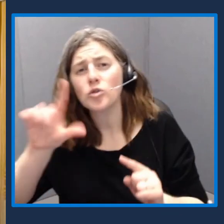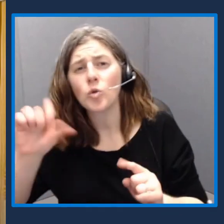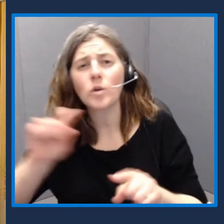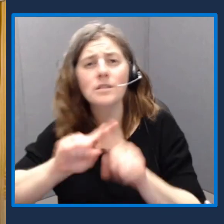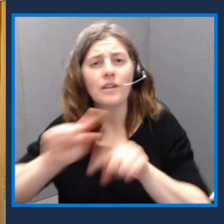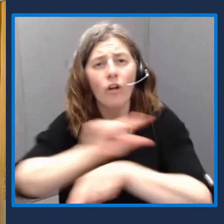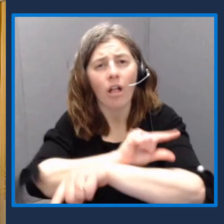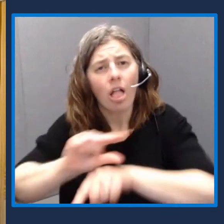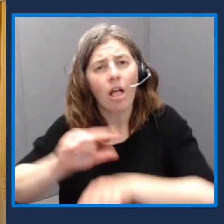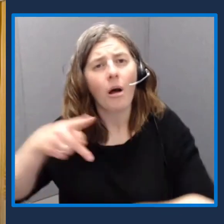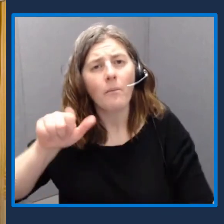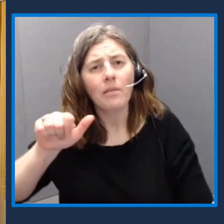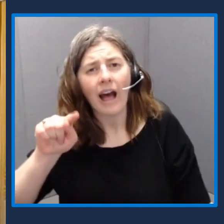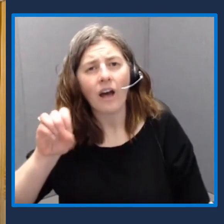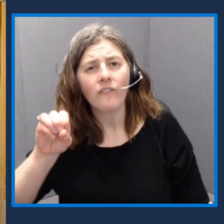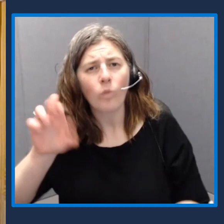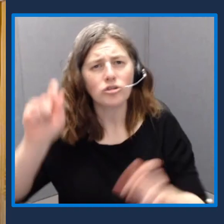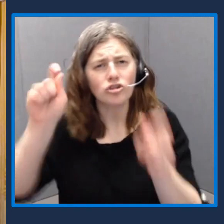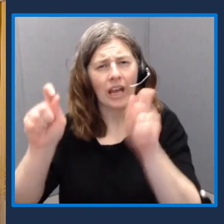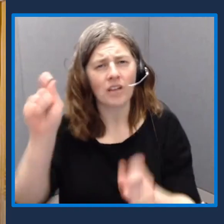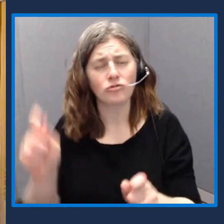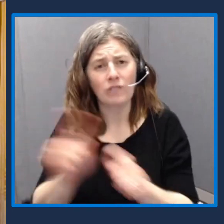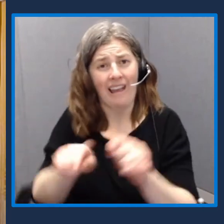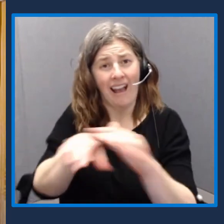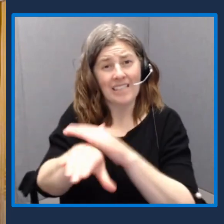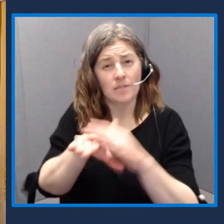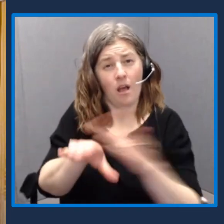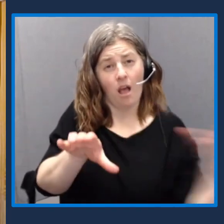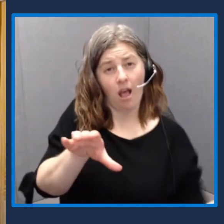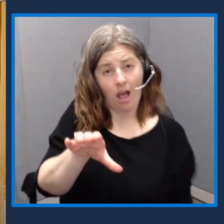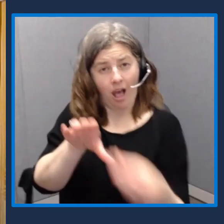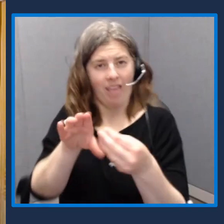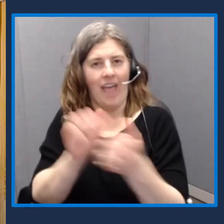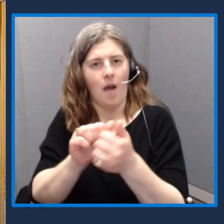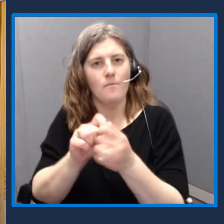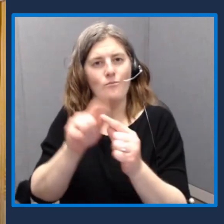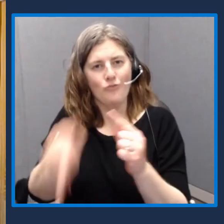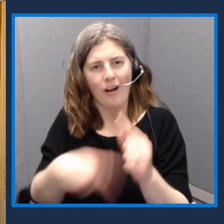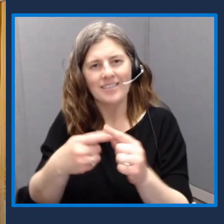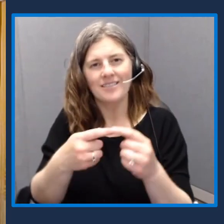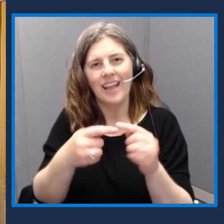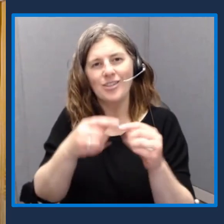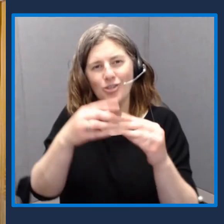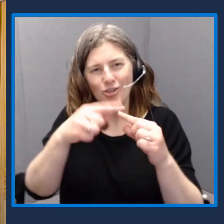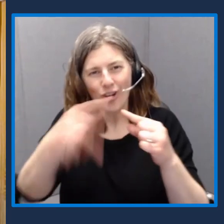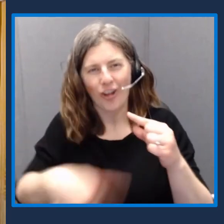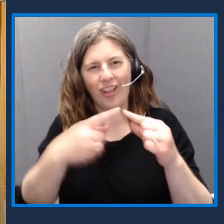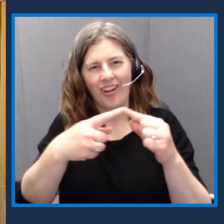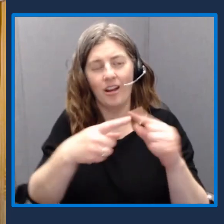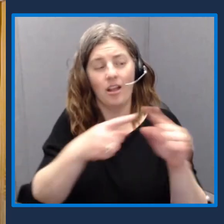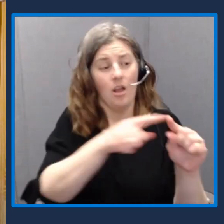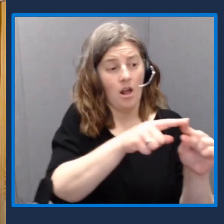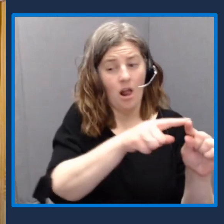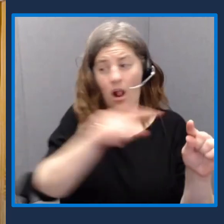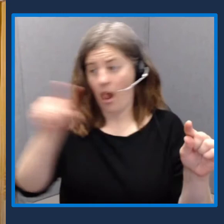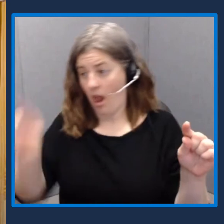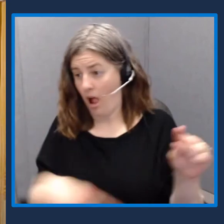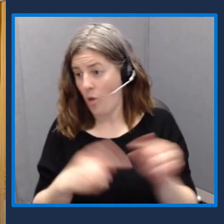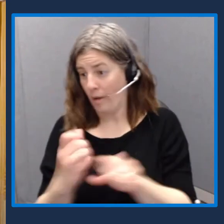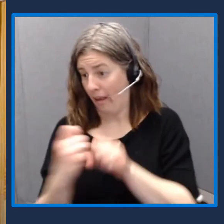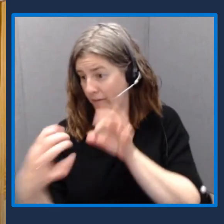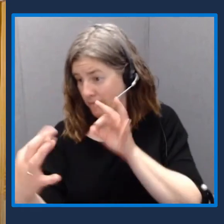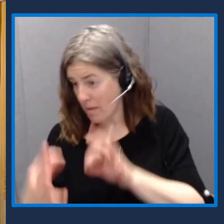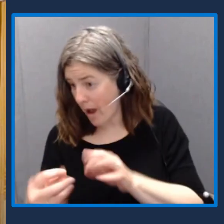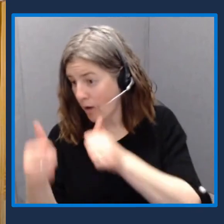using. So accessibility really is part of that agile process. It's circular. You get to the end, you get customer feedback,